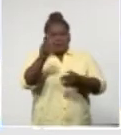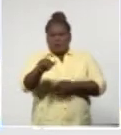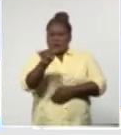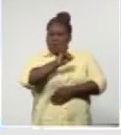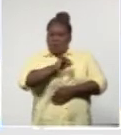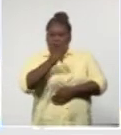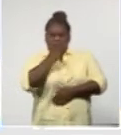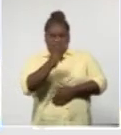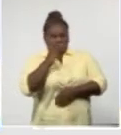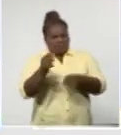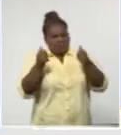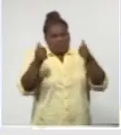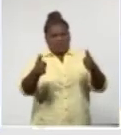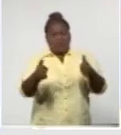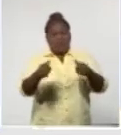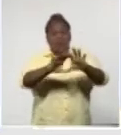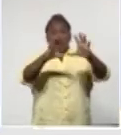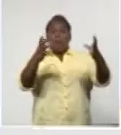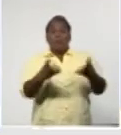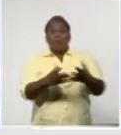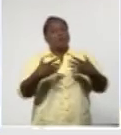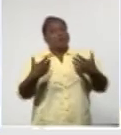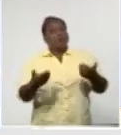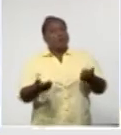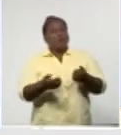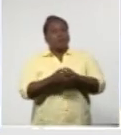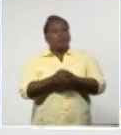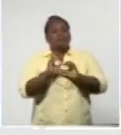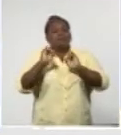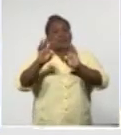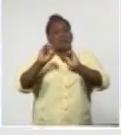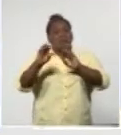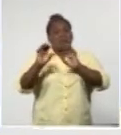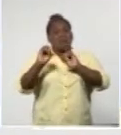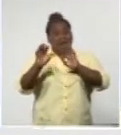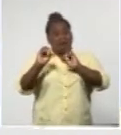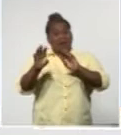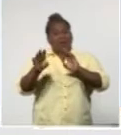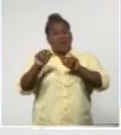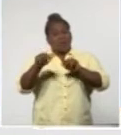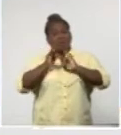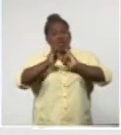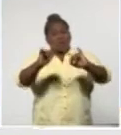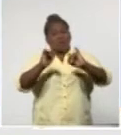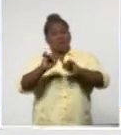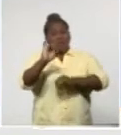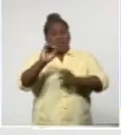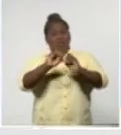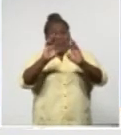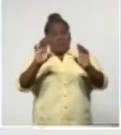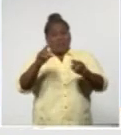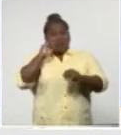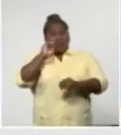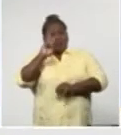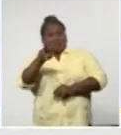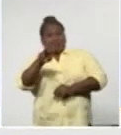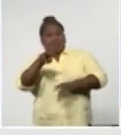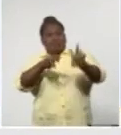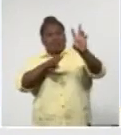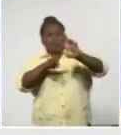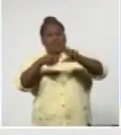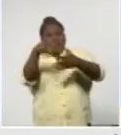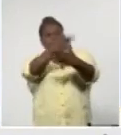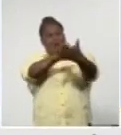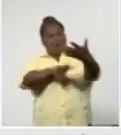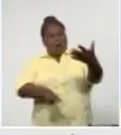to follow up her case with all the attention her case deserves, like that of any other person in our country, in the